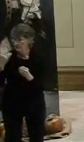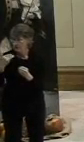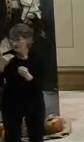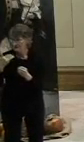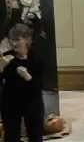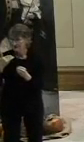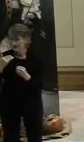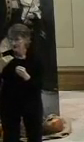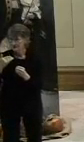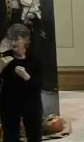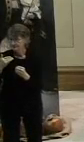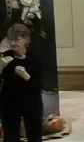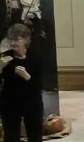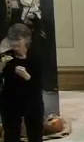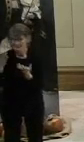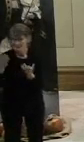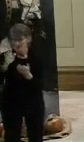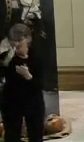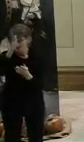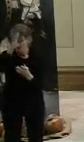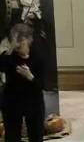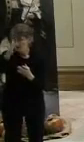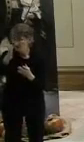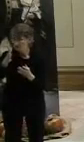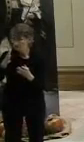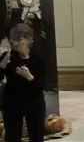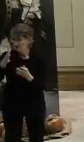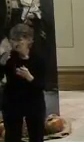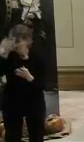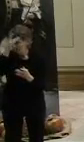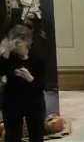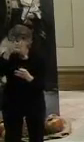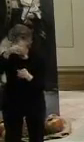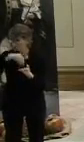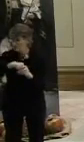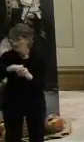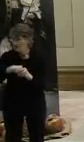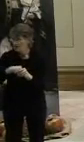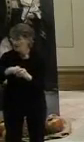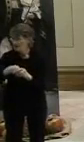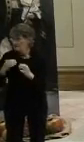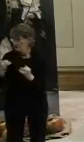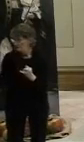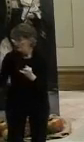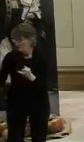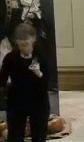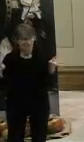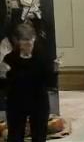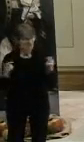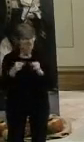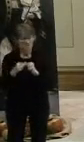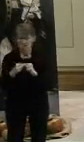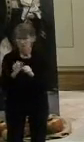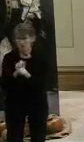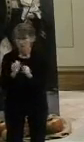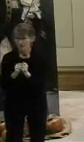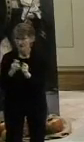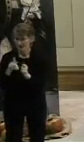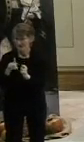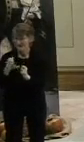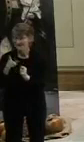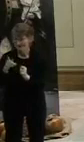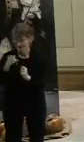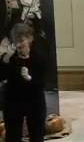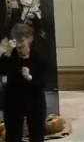So it's an organization that's really geared towards family, and there's been great changes. We don't have the